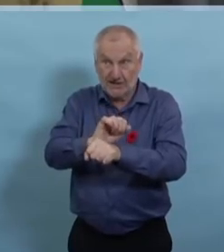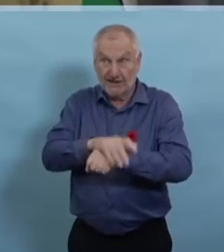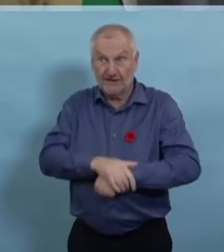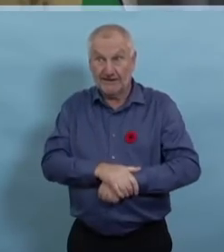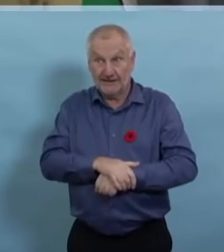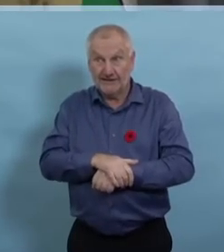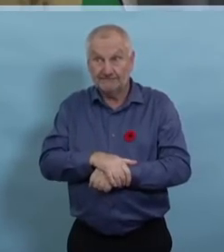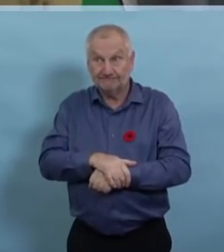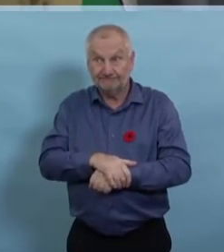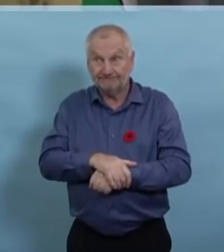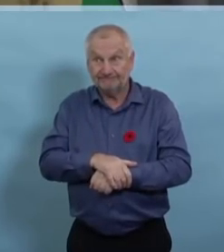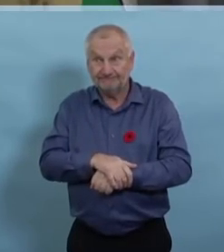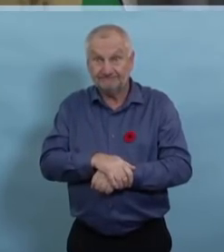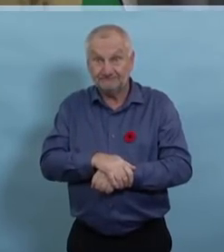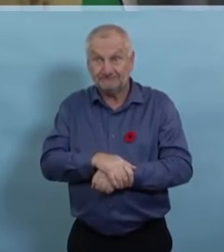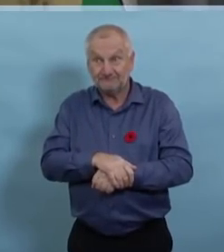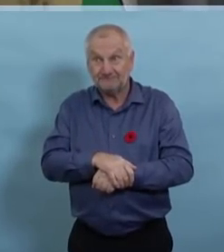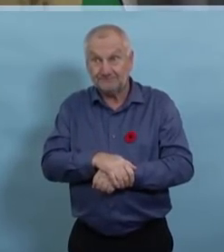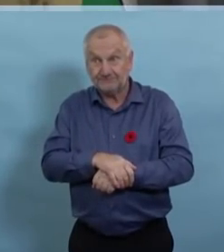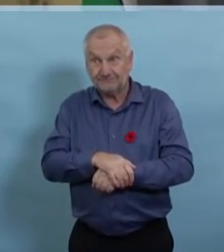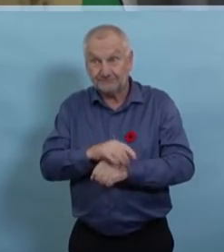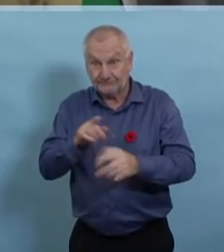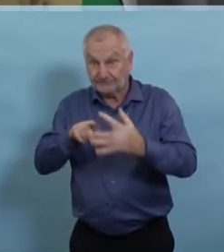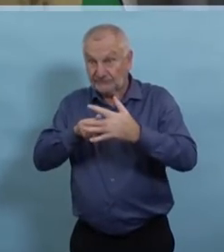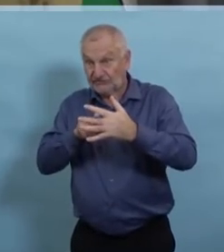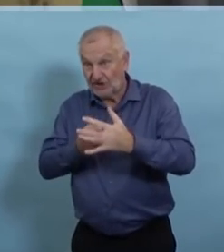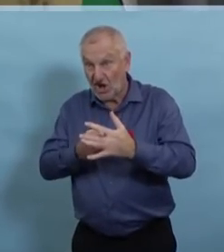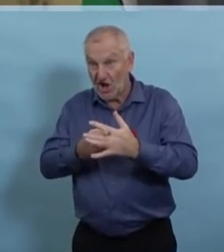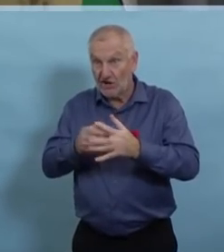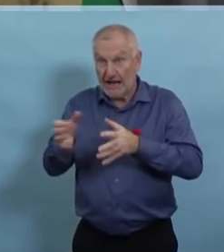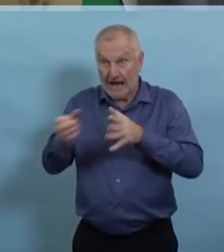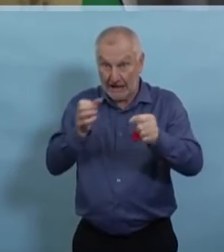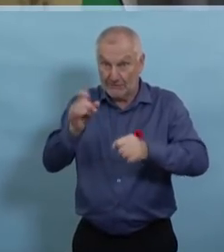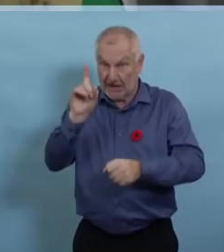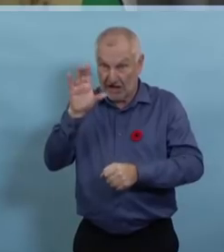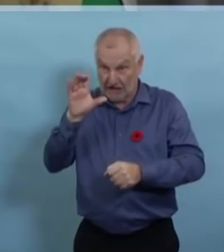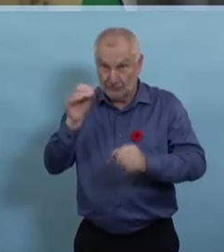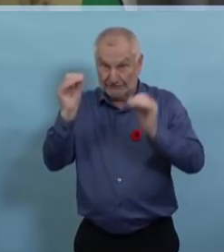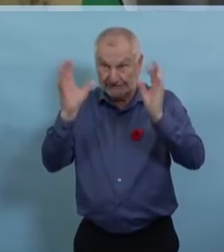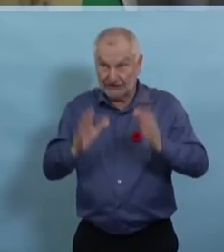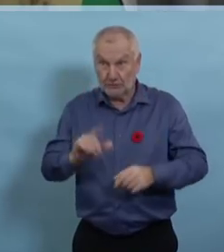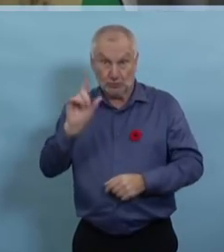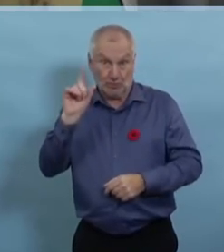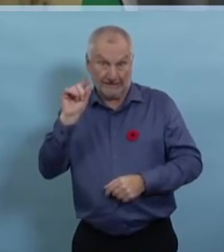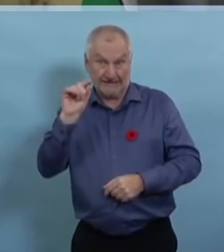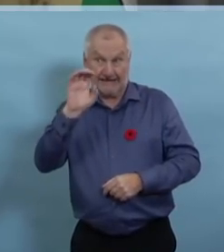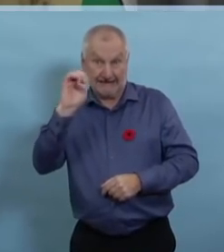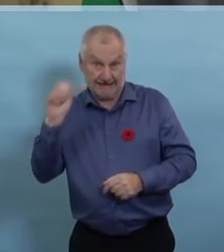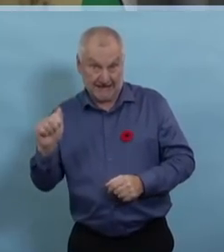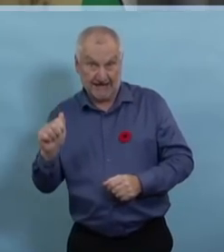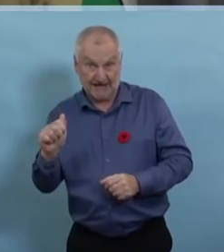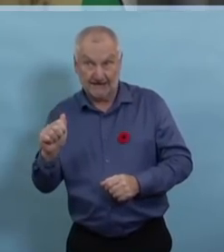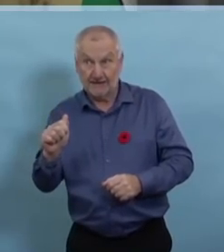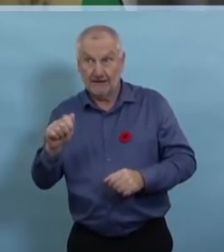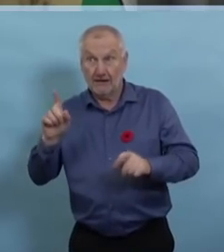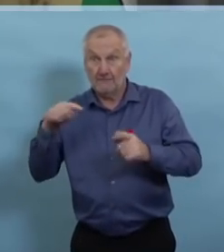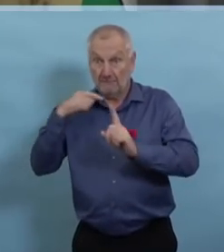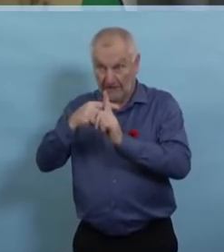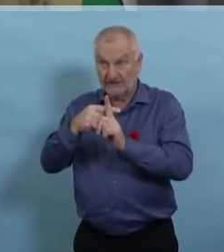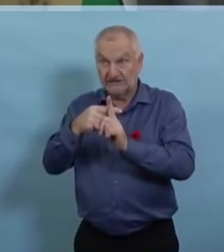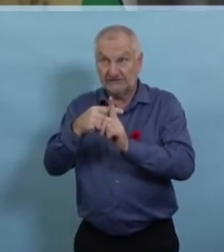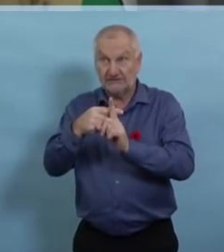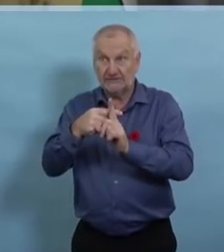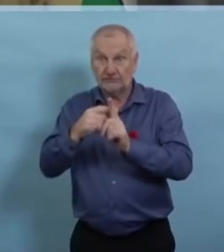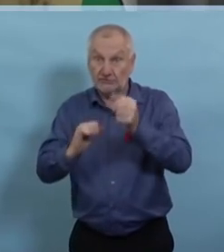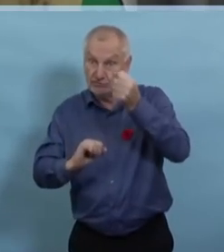with at least 100 teachers and the 20 EAs, in addition to support from the various divisions. And that